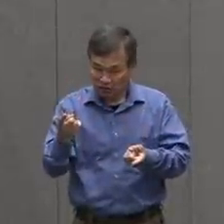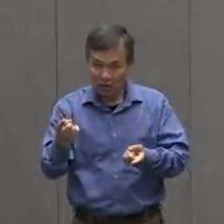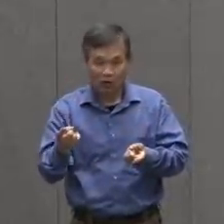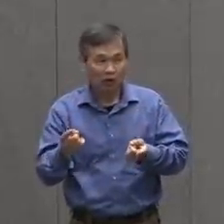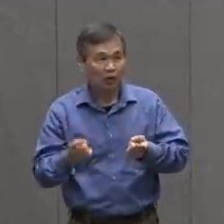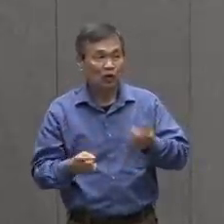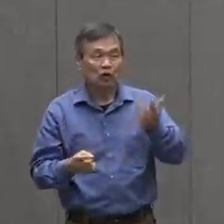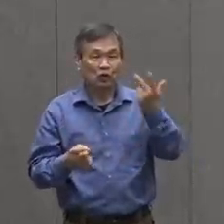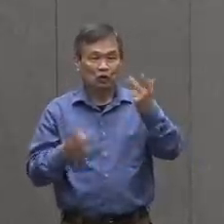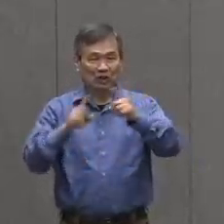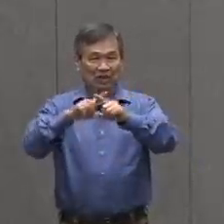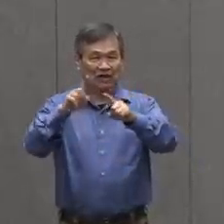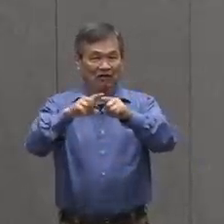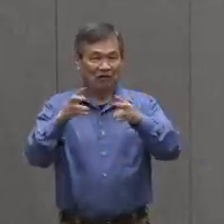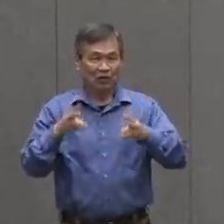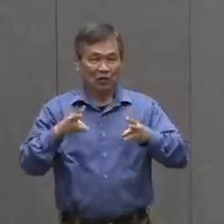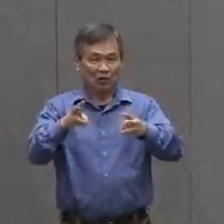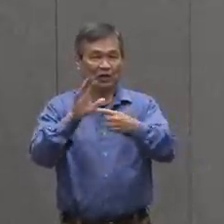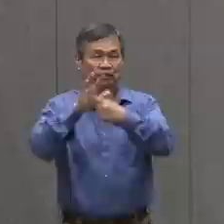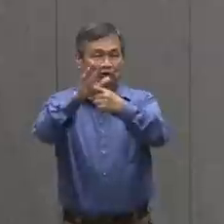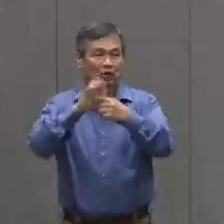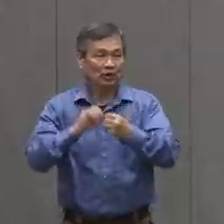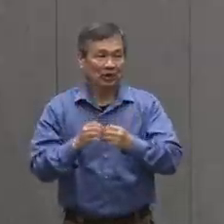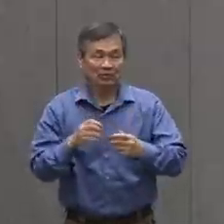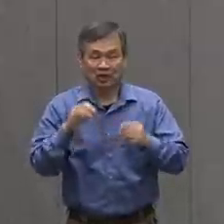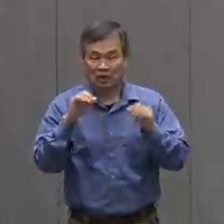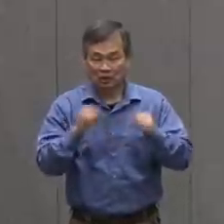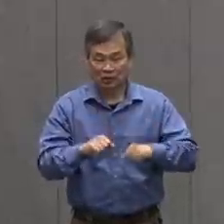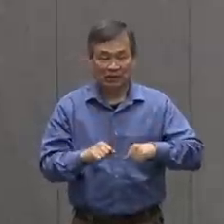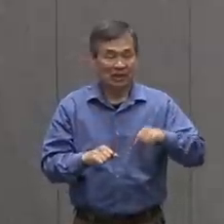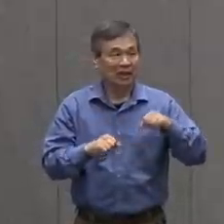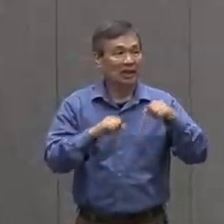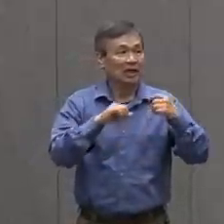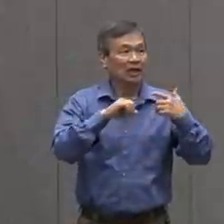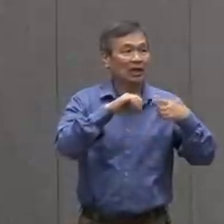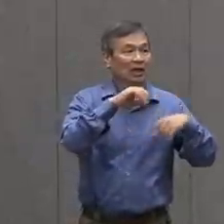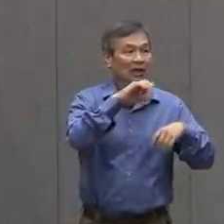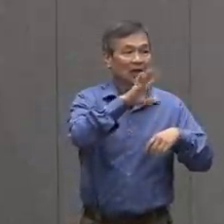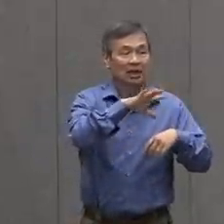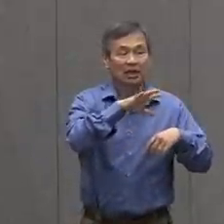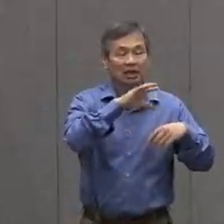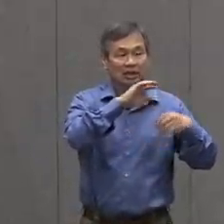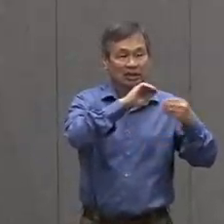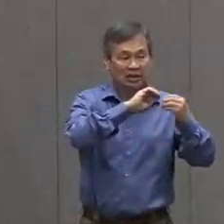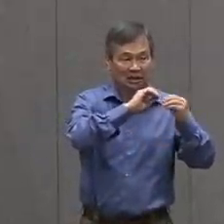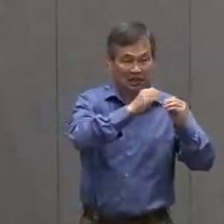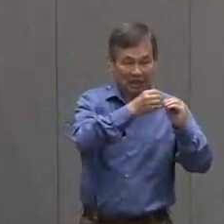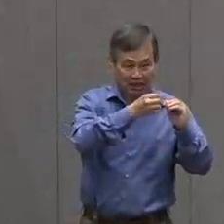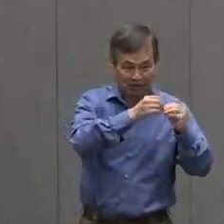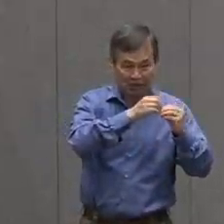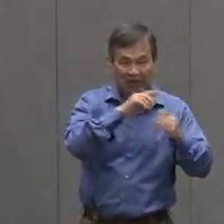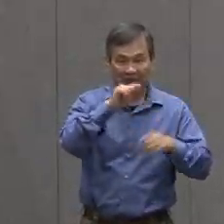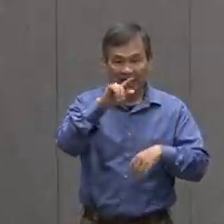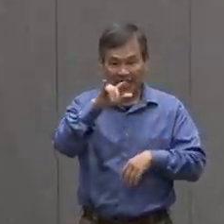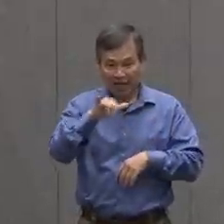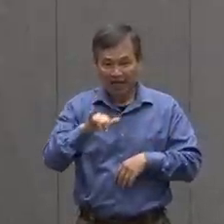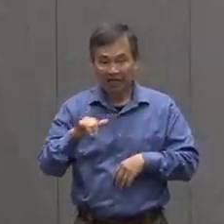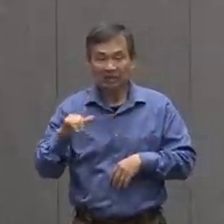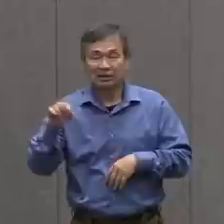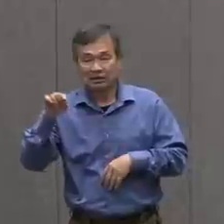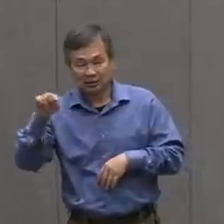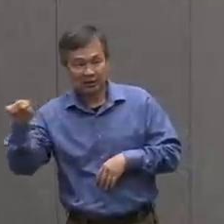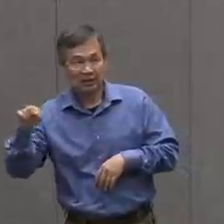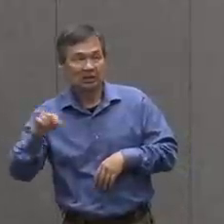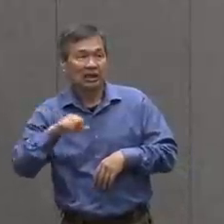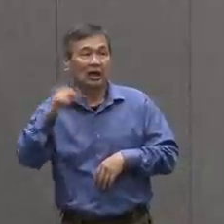different representations when we're making math games. We've seen number names, tally marks, and numerals. Today we're going to be making a